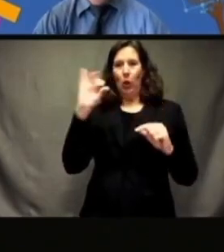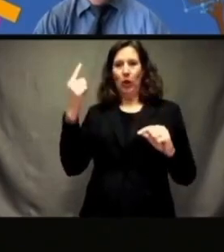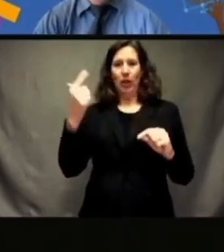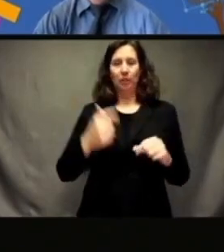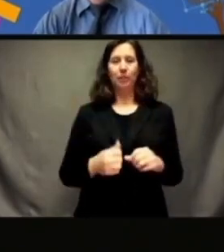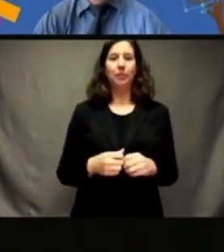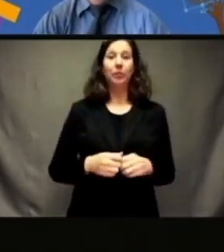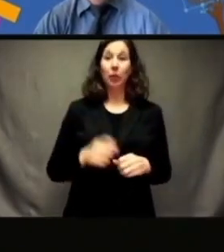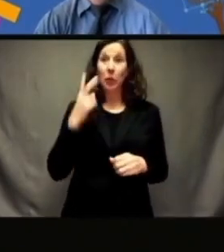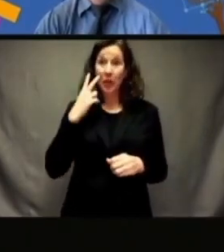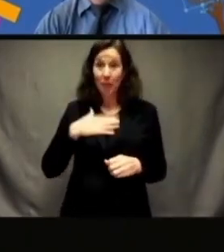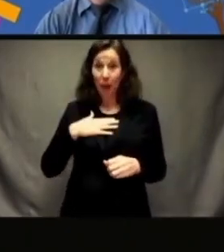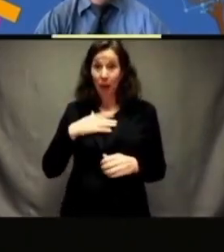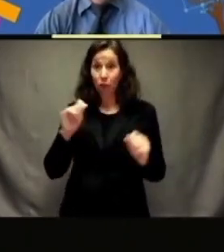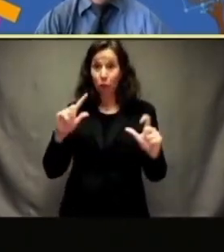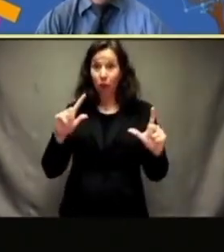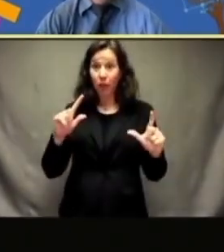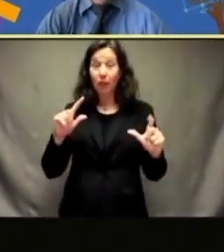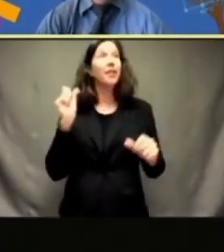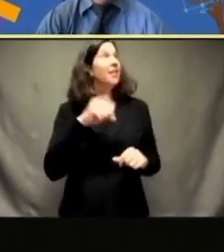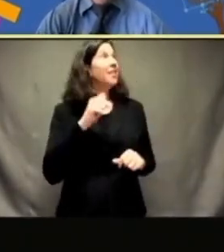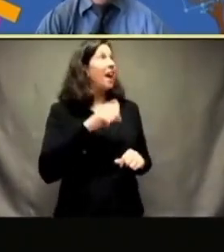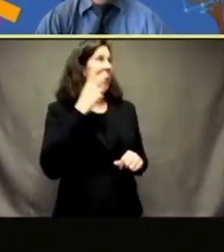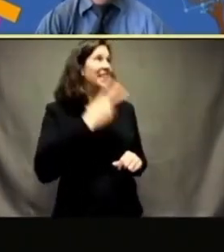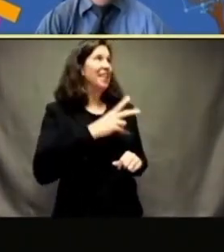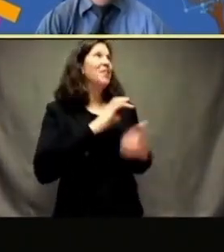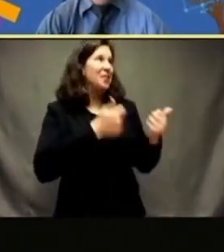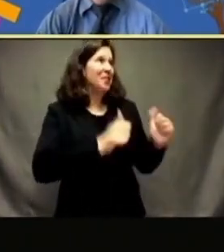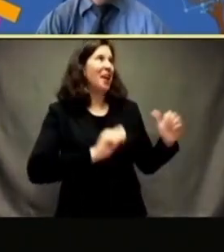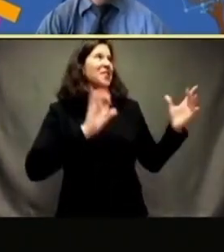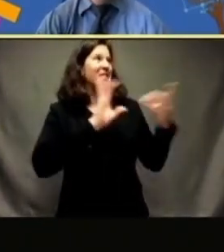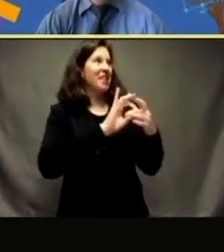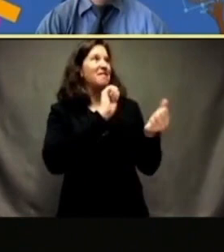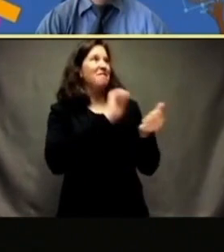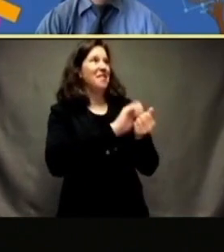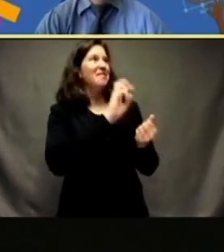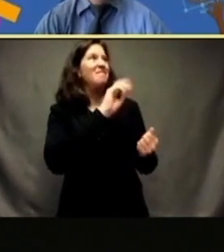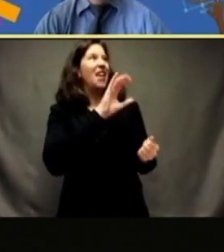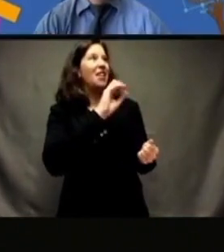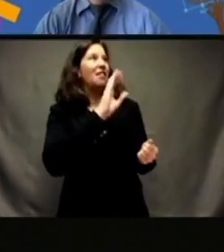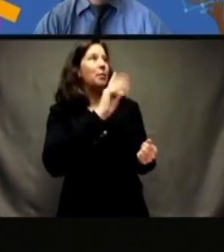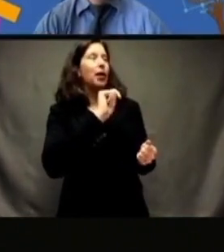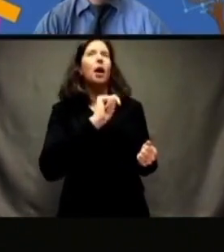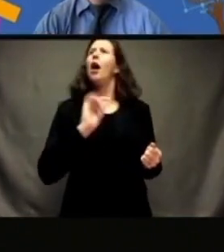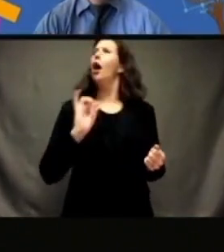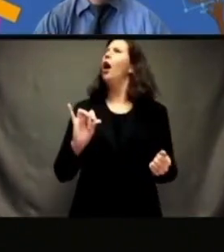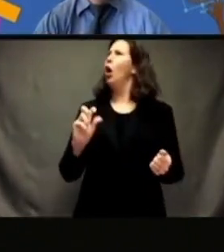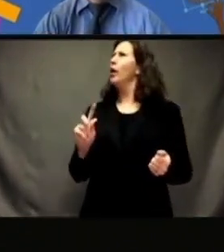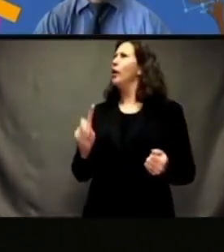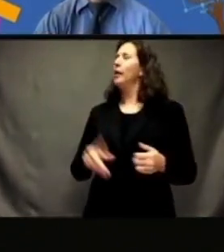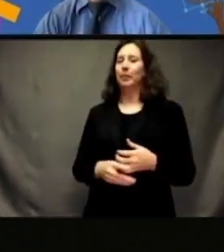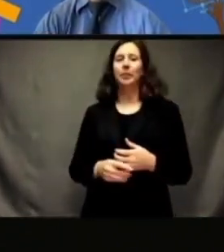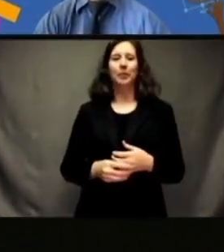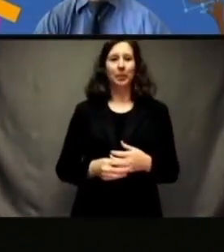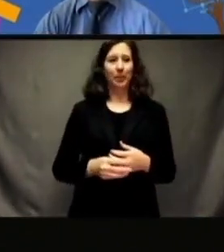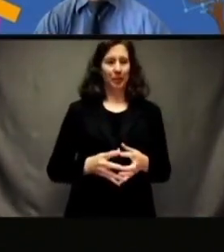You can see my screen? Yeah, I can see where you're trying to connect to the microbit. Okay, okay.